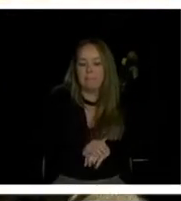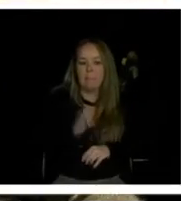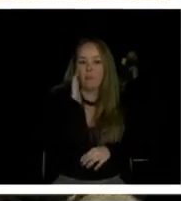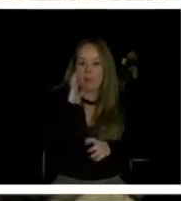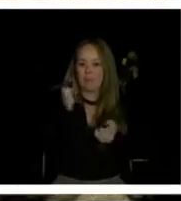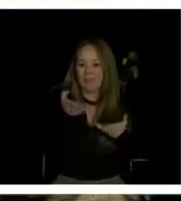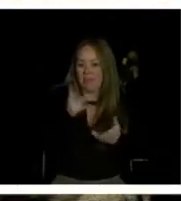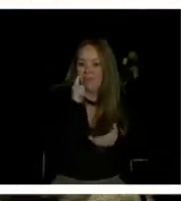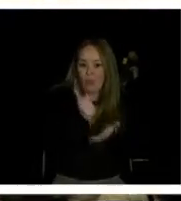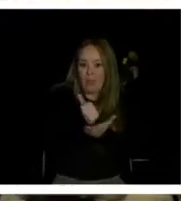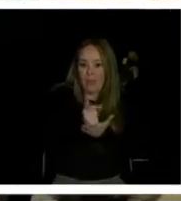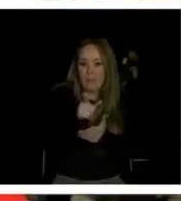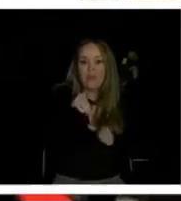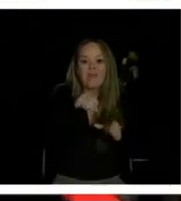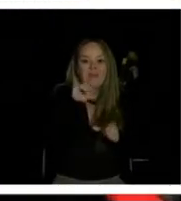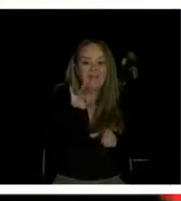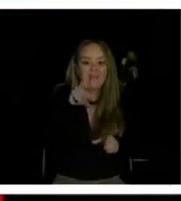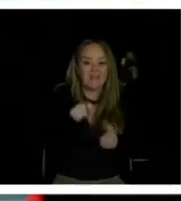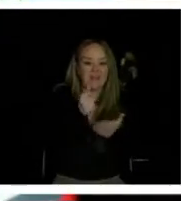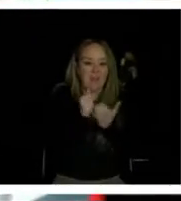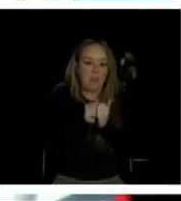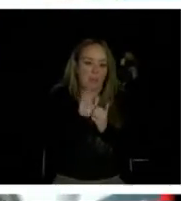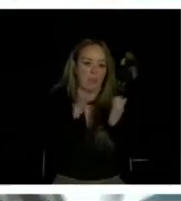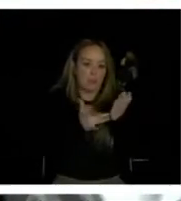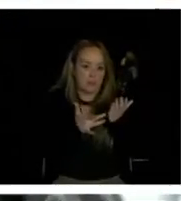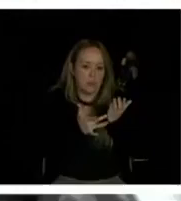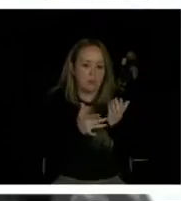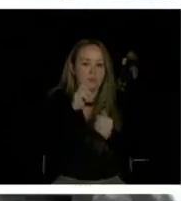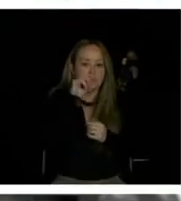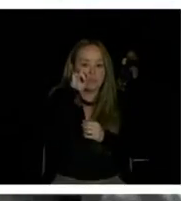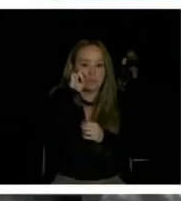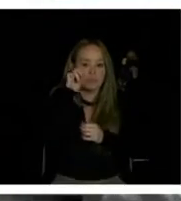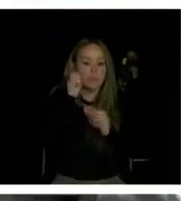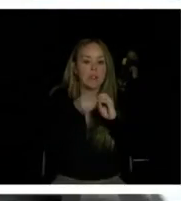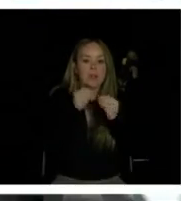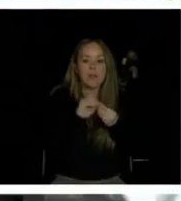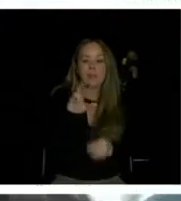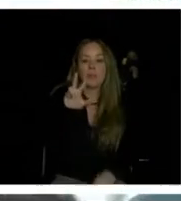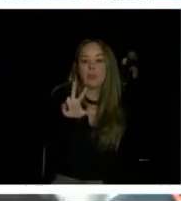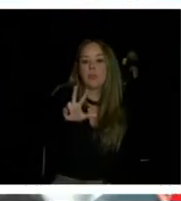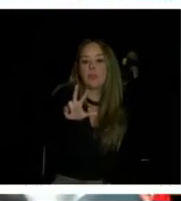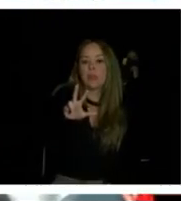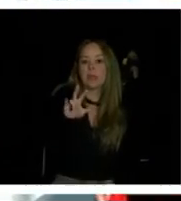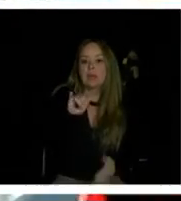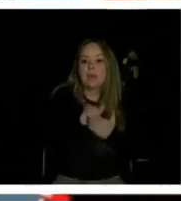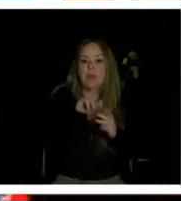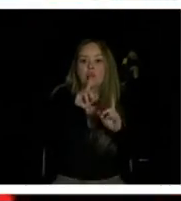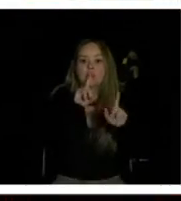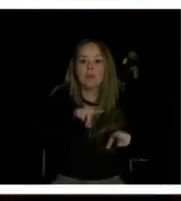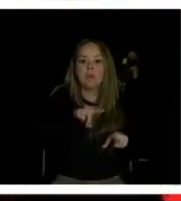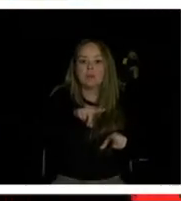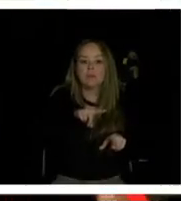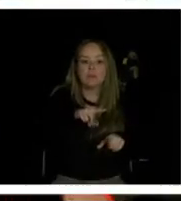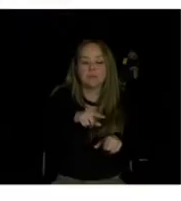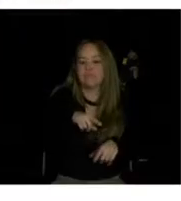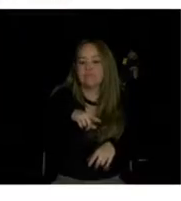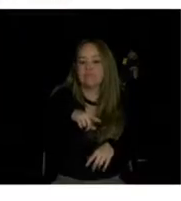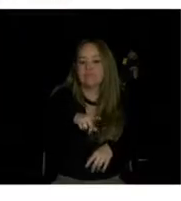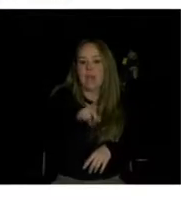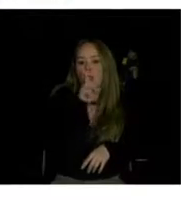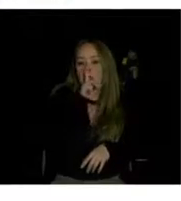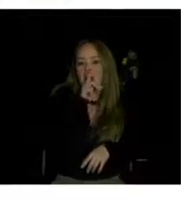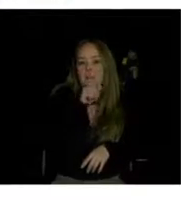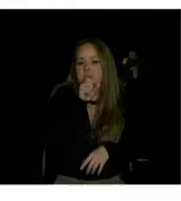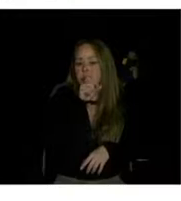there to help you just in case you need some help with your technology. And number three, the responses are anonymous, because what